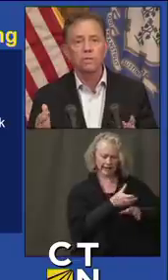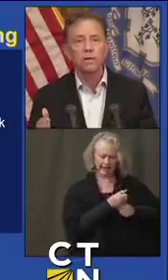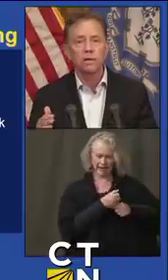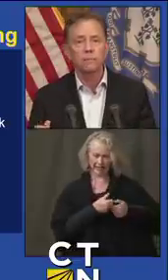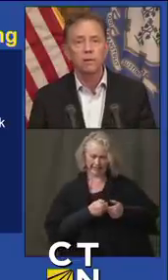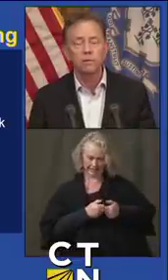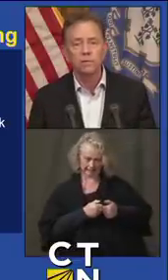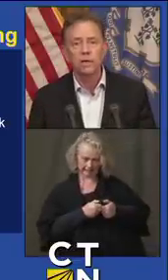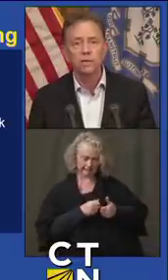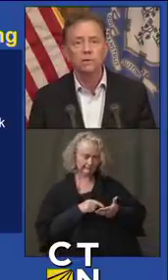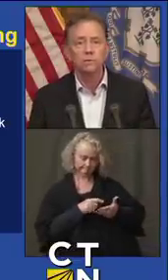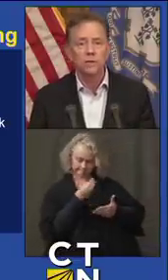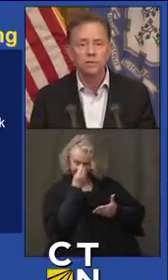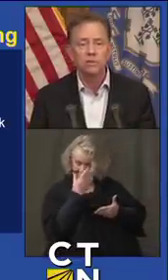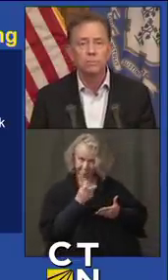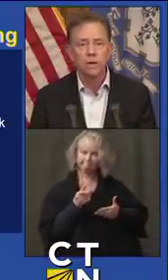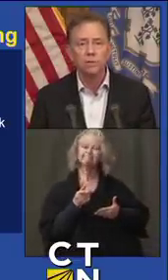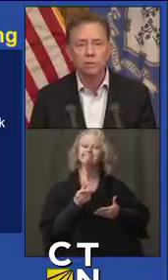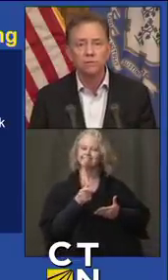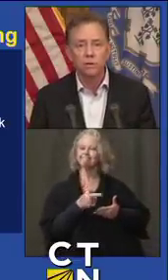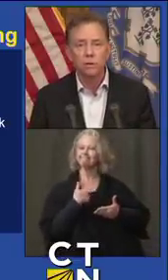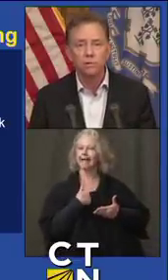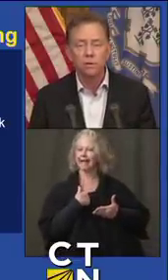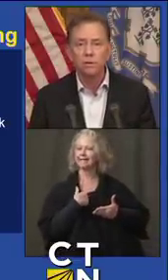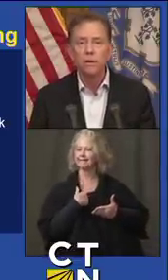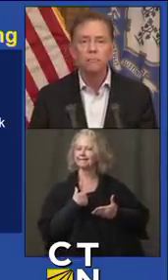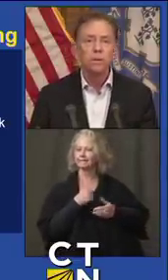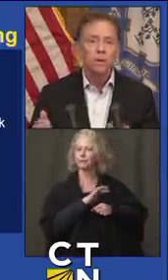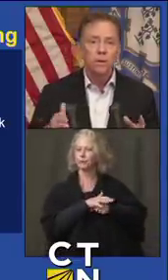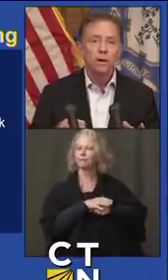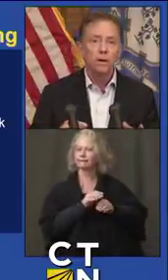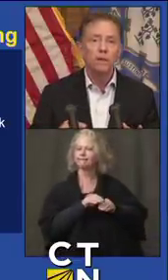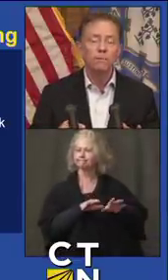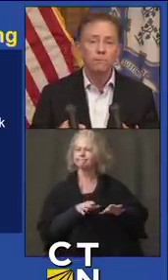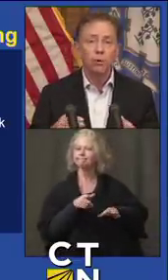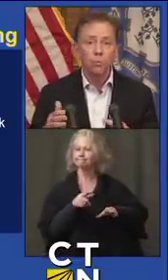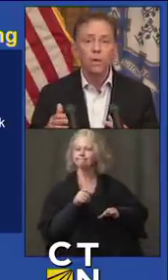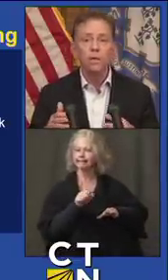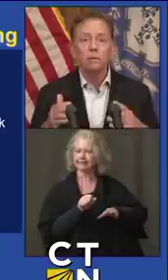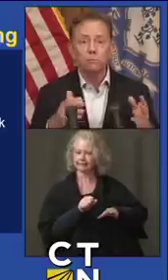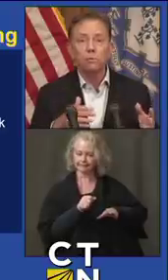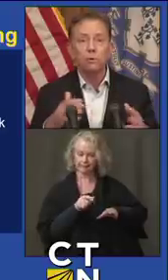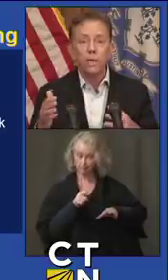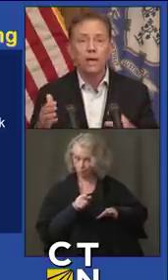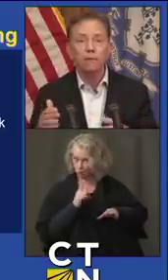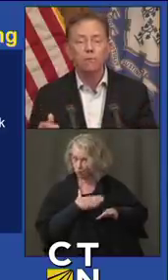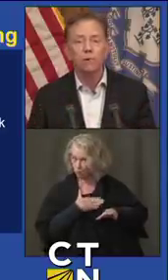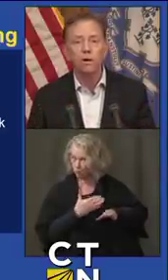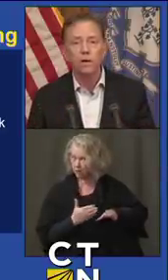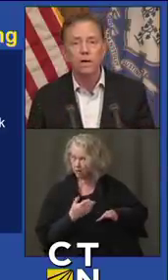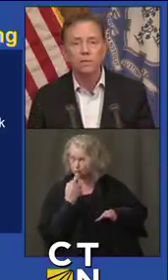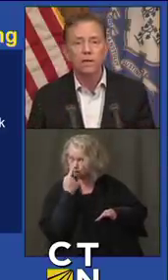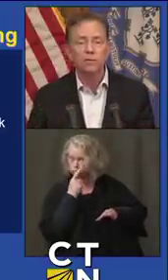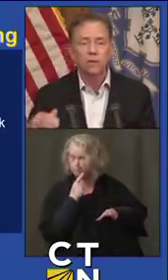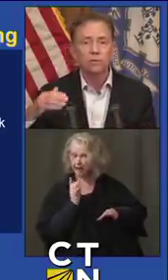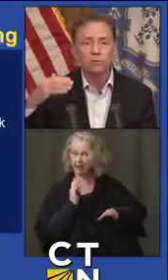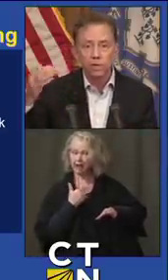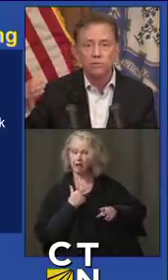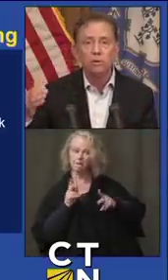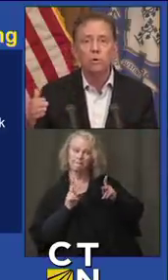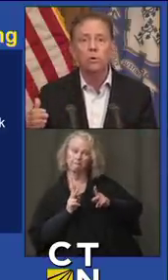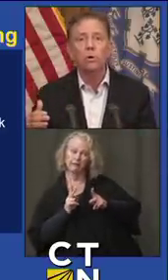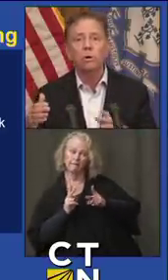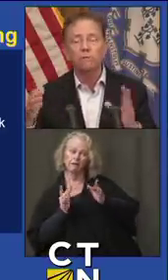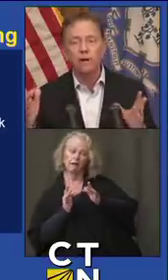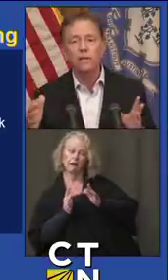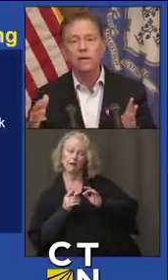will say, we understand you have tested positive for COVID. If you're willing, could we have one of our contact tracers give